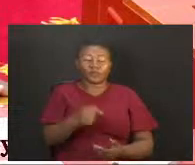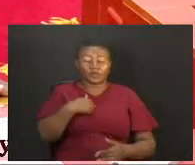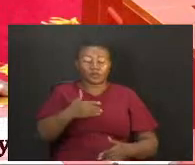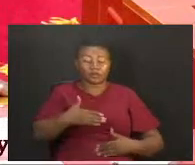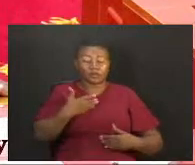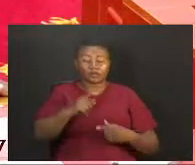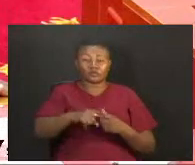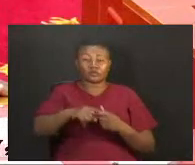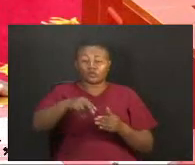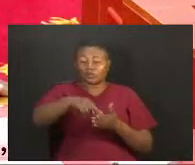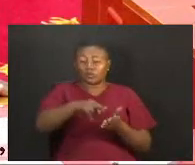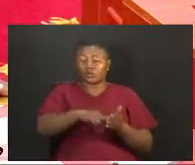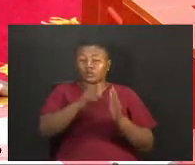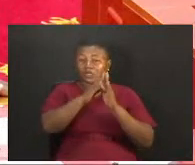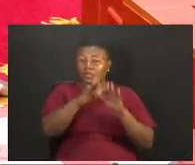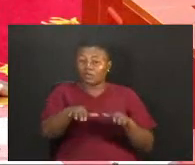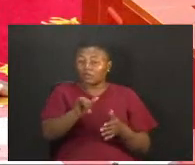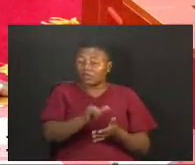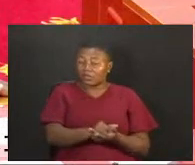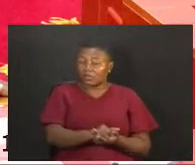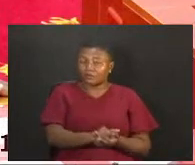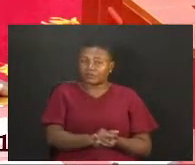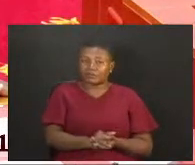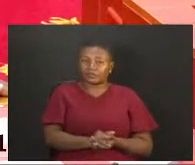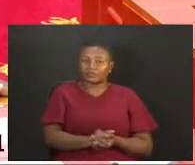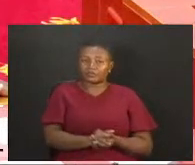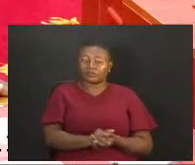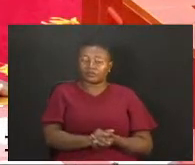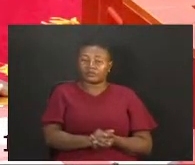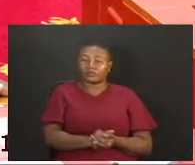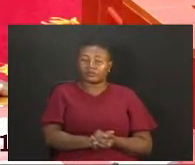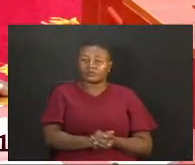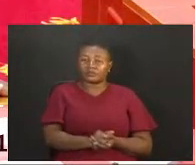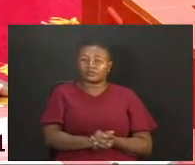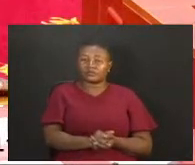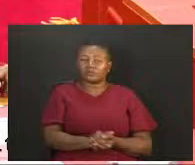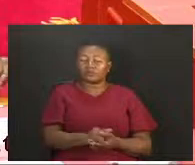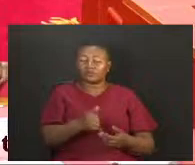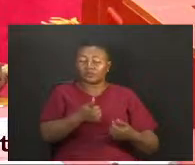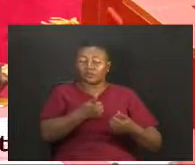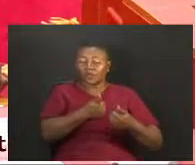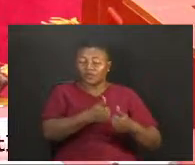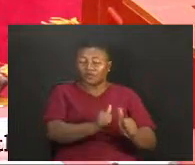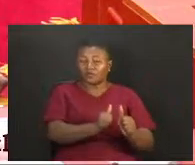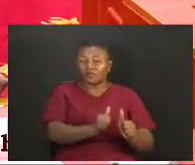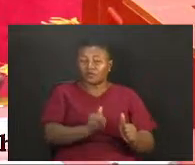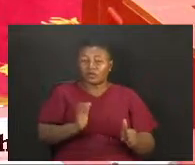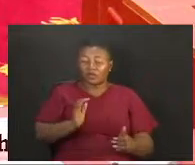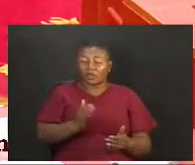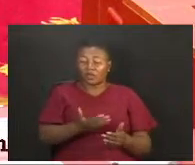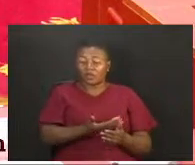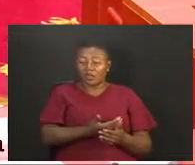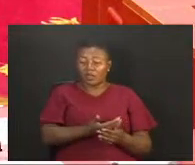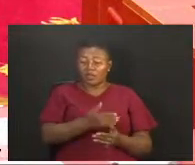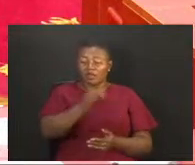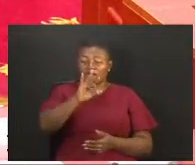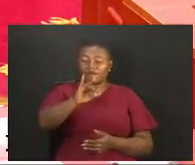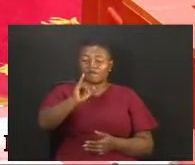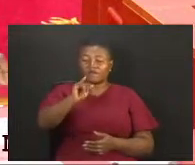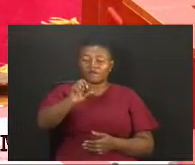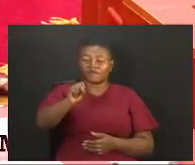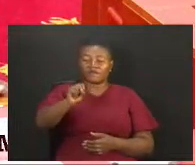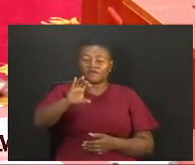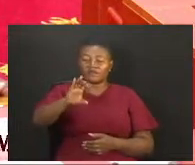the House that following our proactive fiscal management strategy,